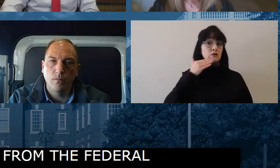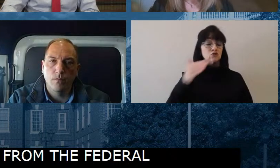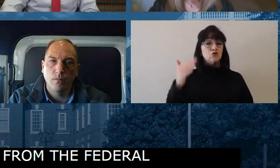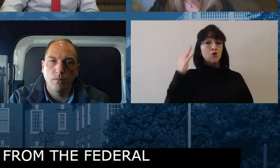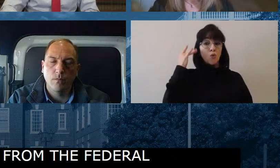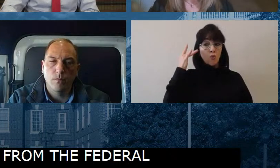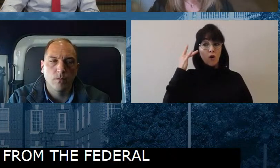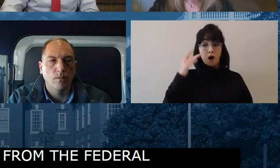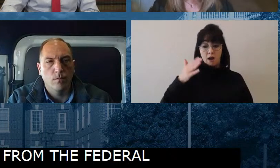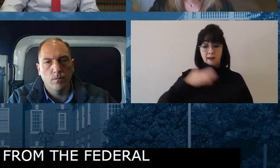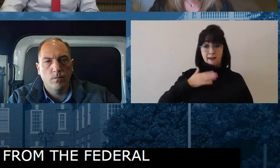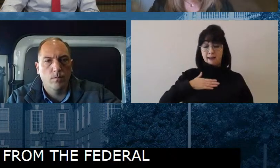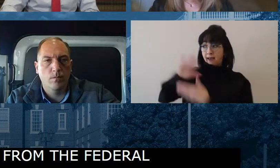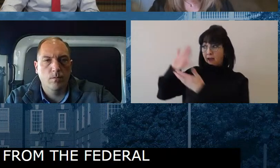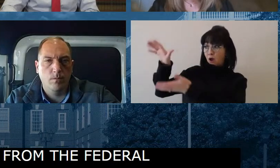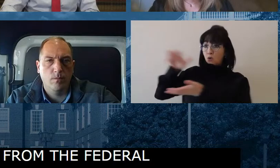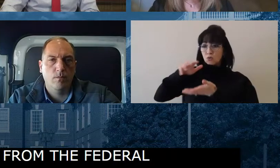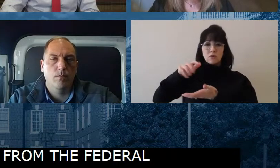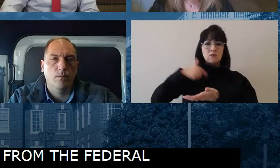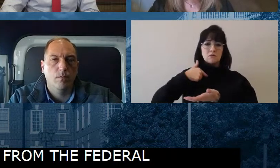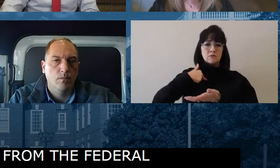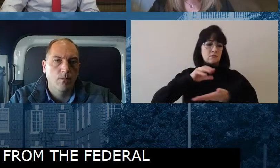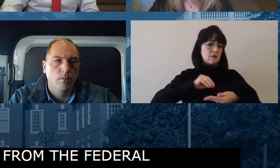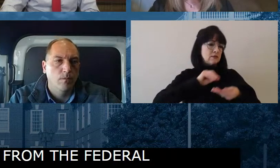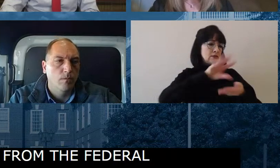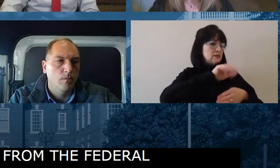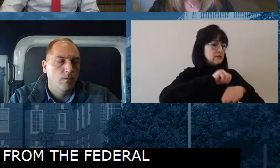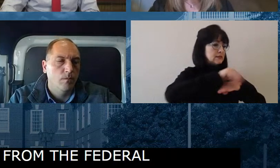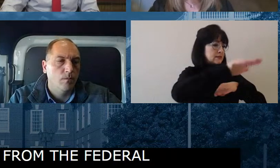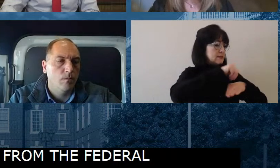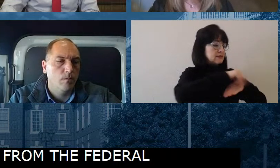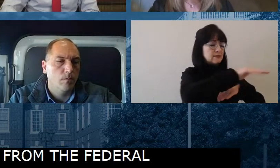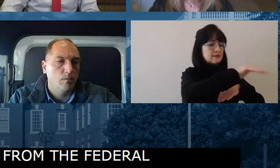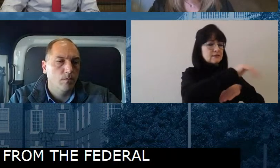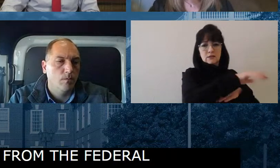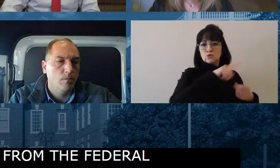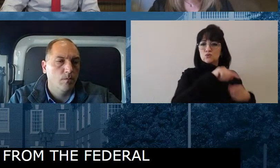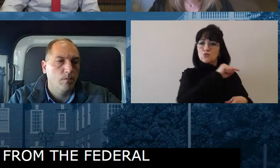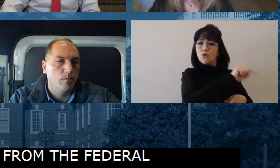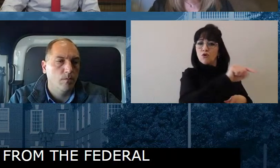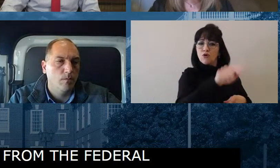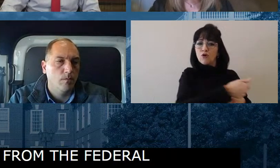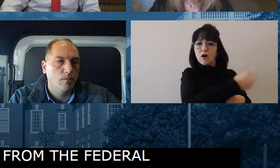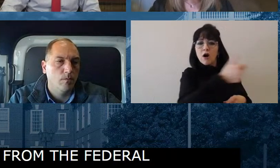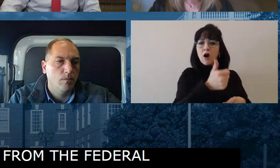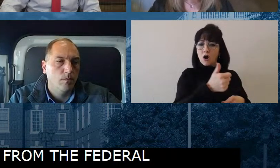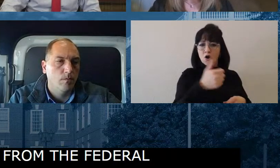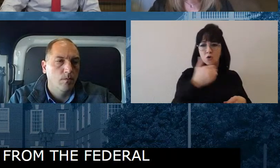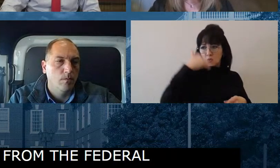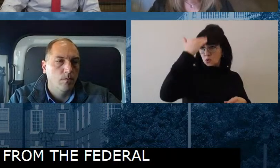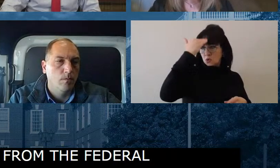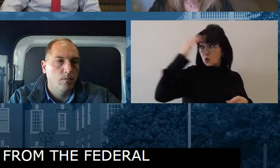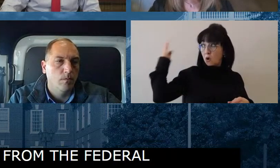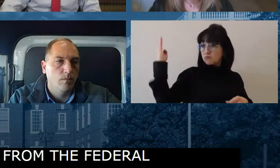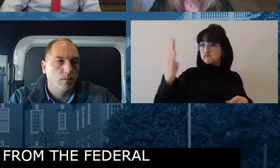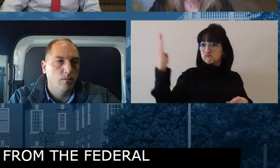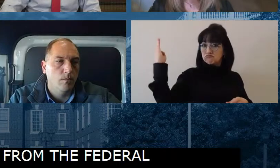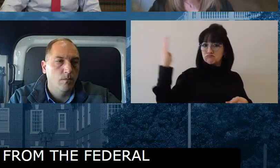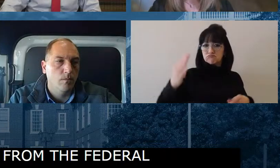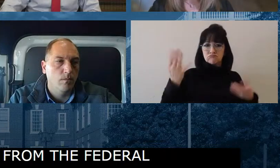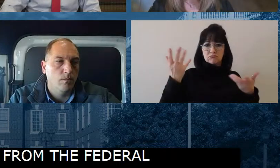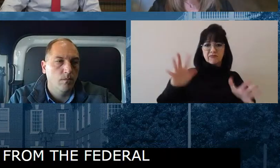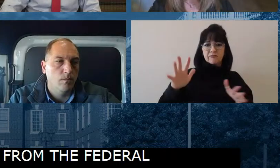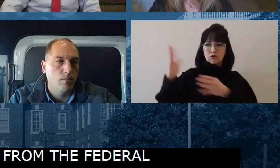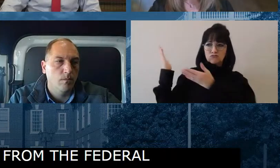vaccines to Henrietta Johnson, as well as to Westside, which has reach in other parts of